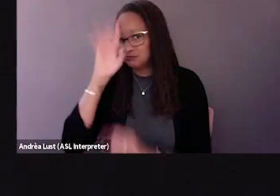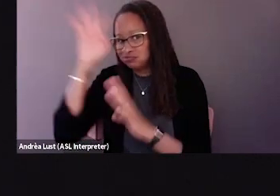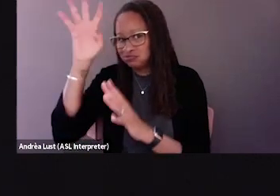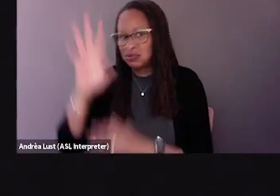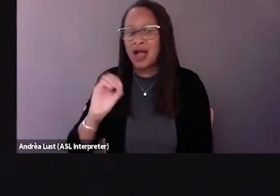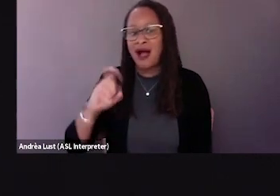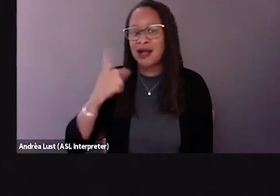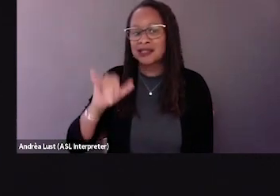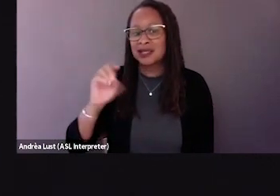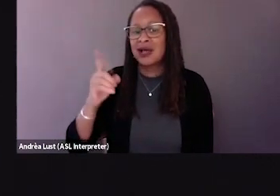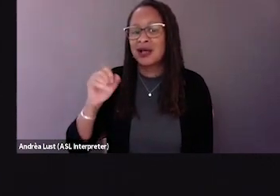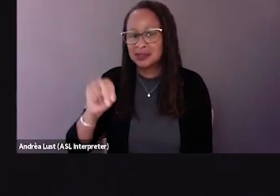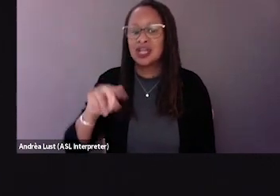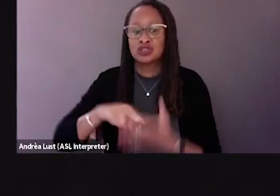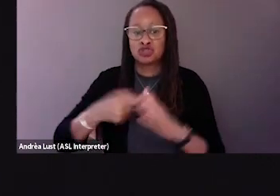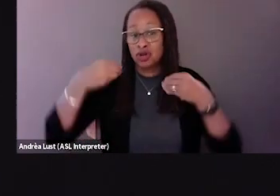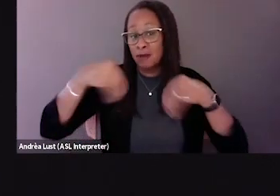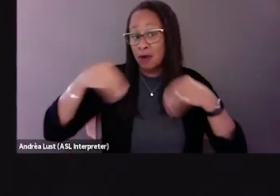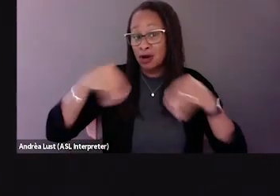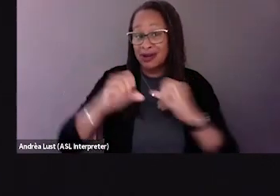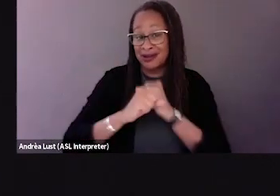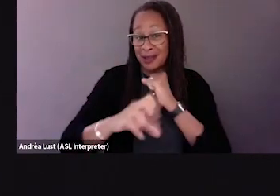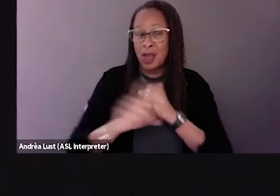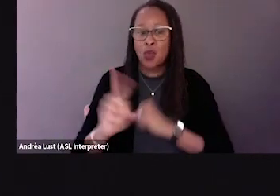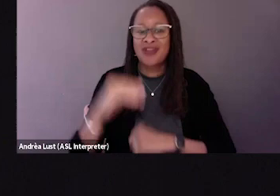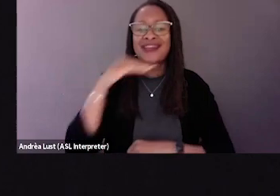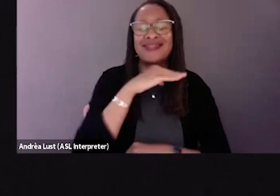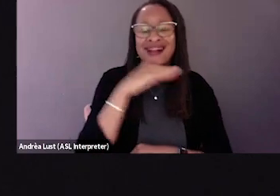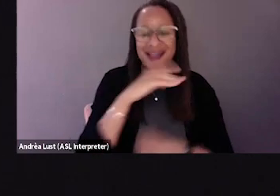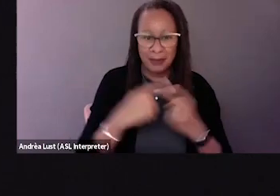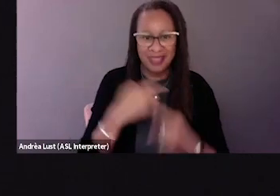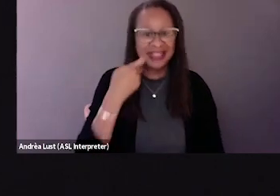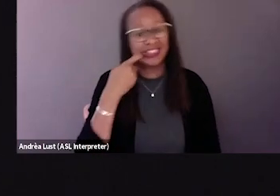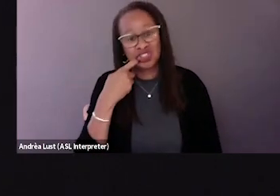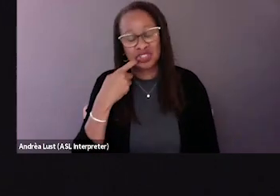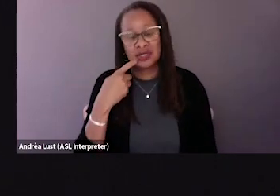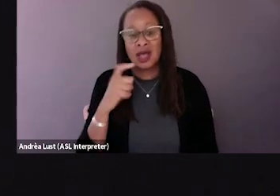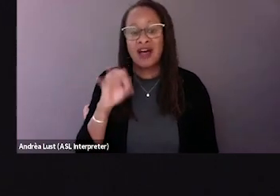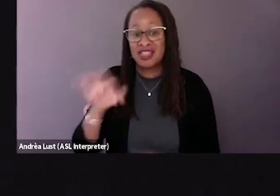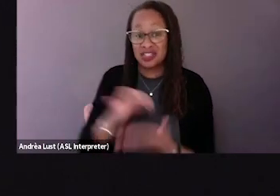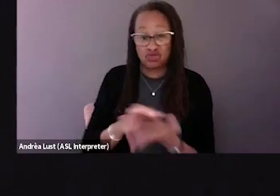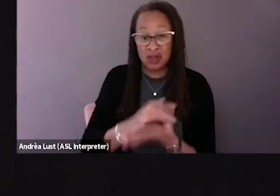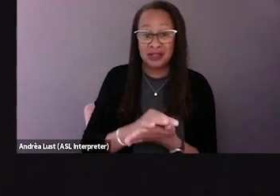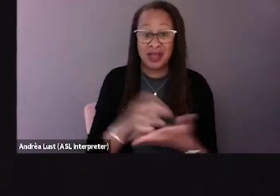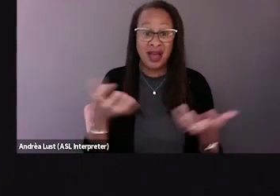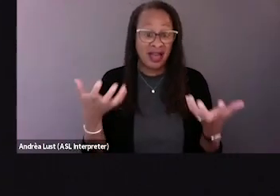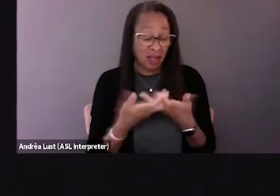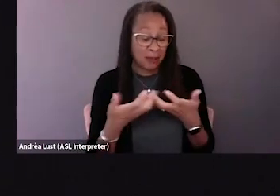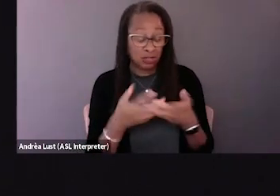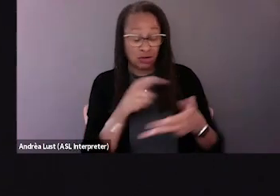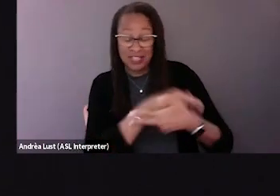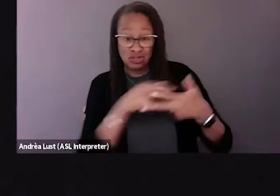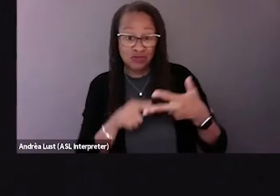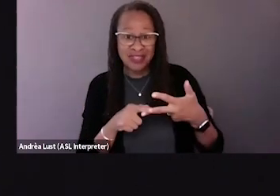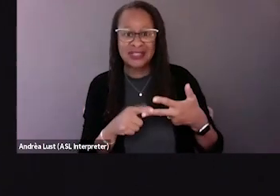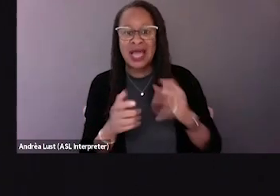marketing campaign where they lied to everybody about the addictive nature of these drugs. The combination of the three is what led